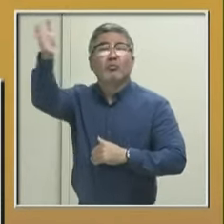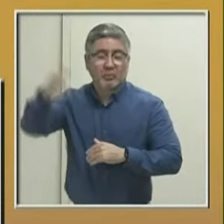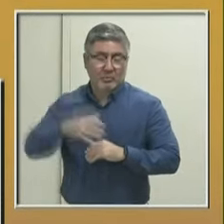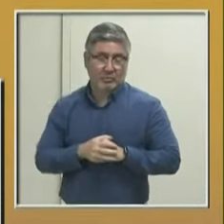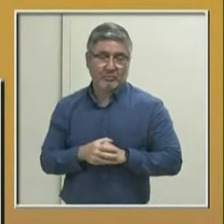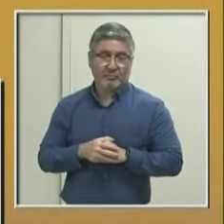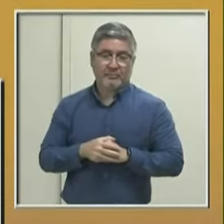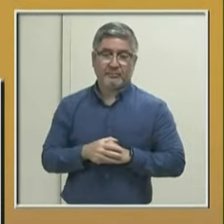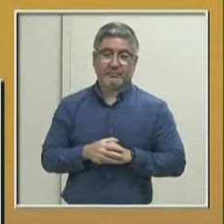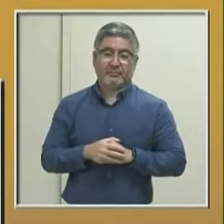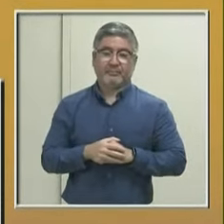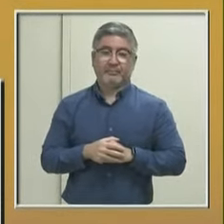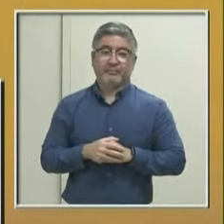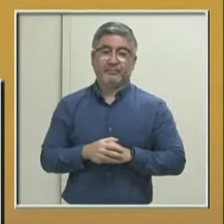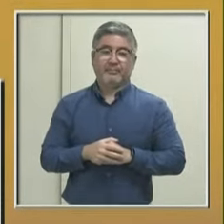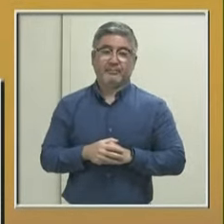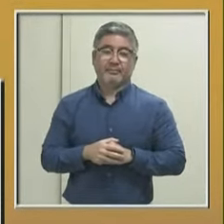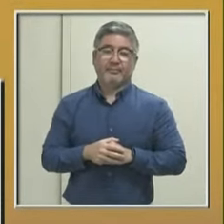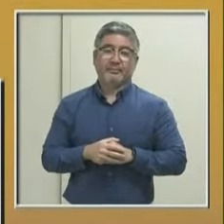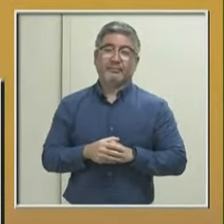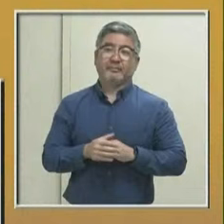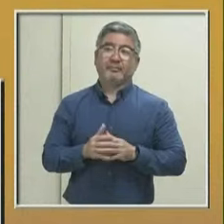Now, I will say that